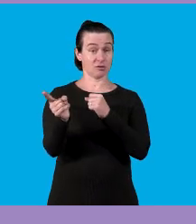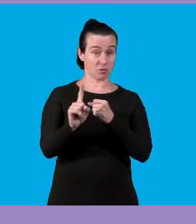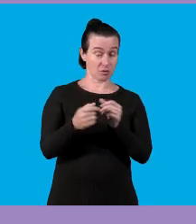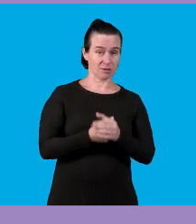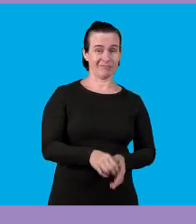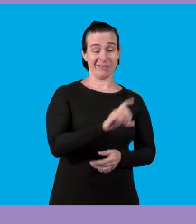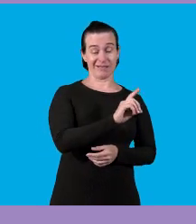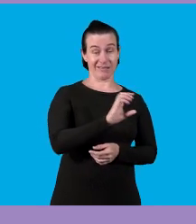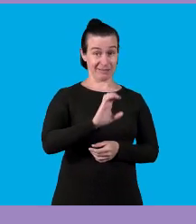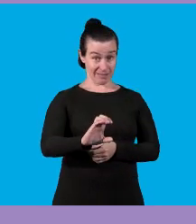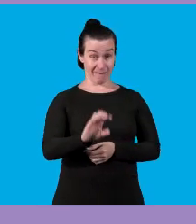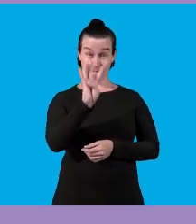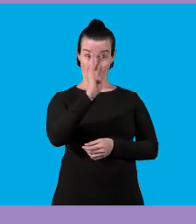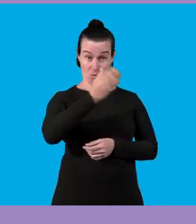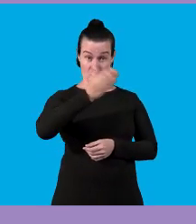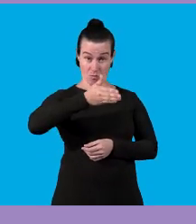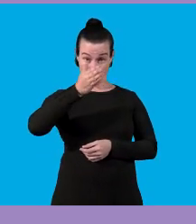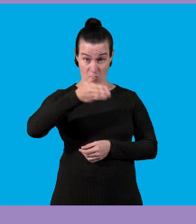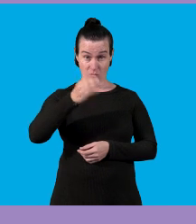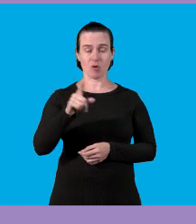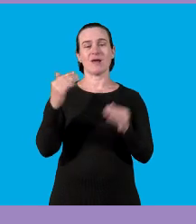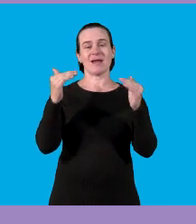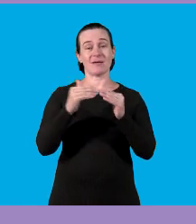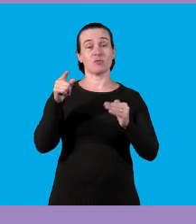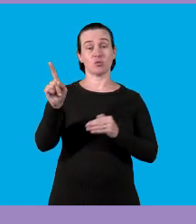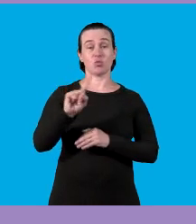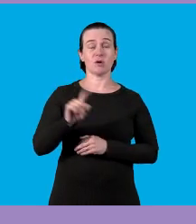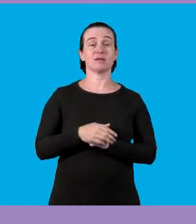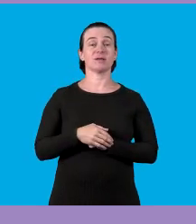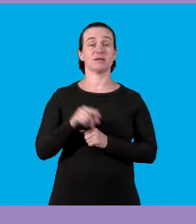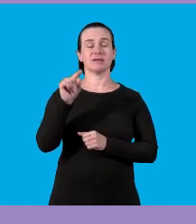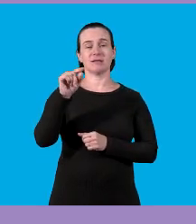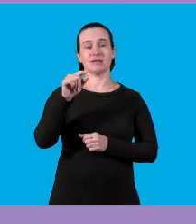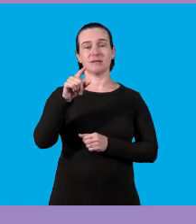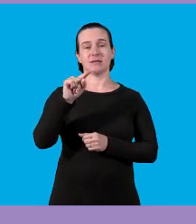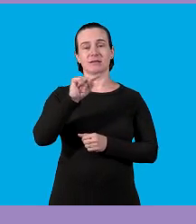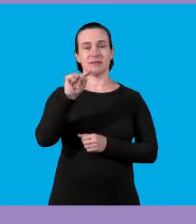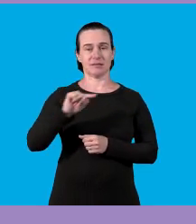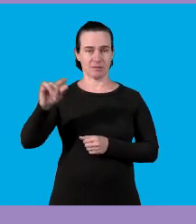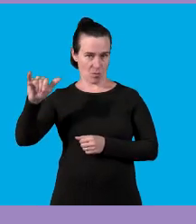last side would be side DC equals to